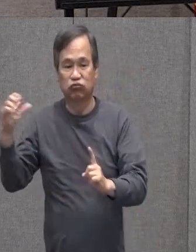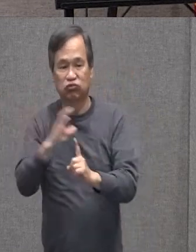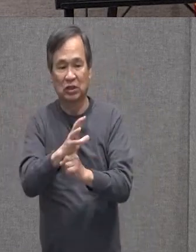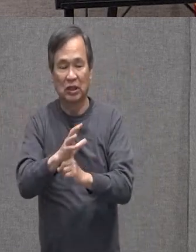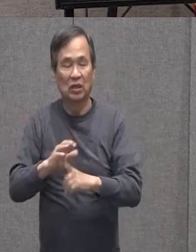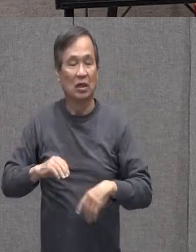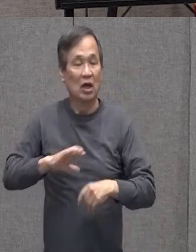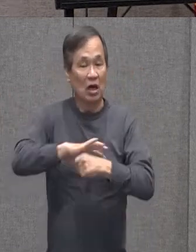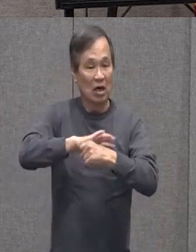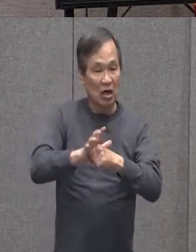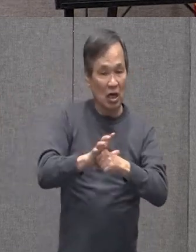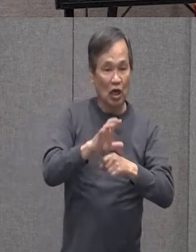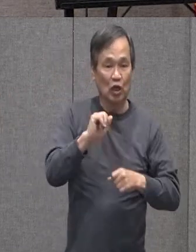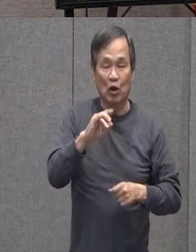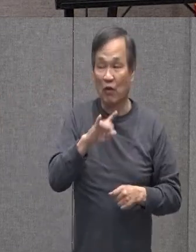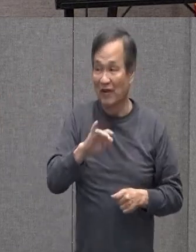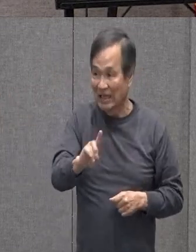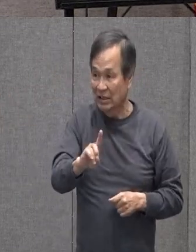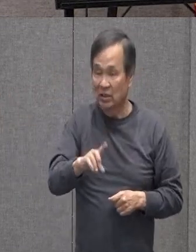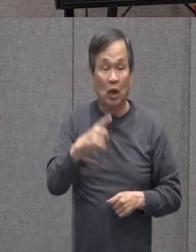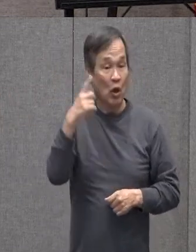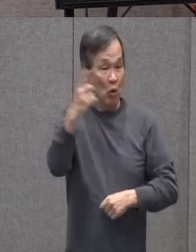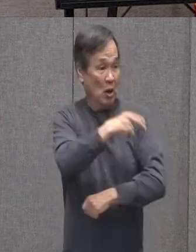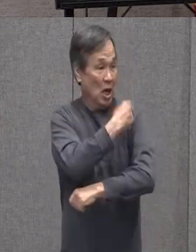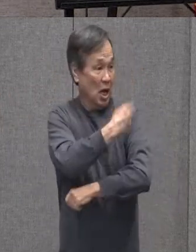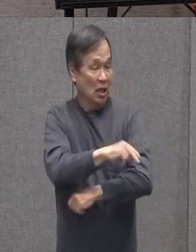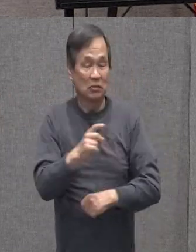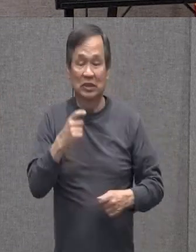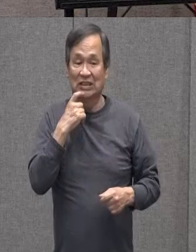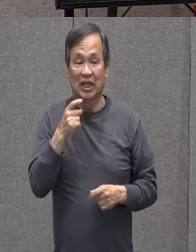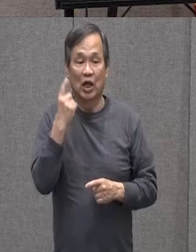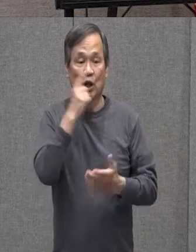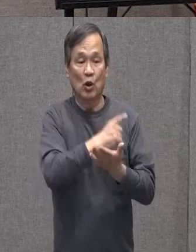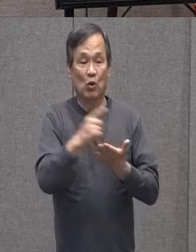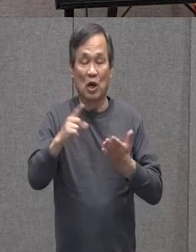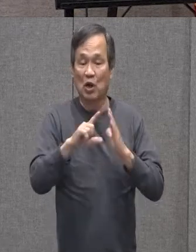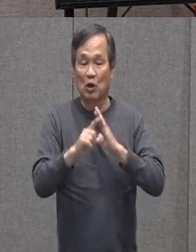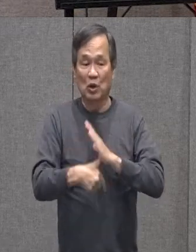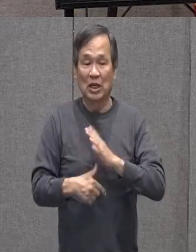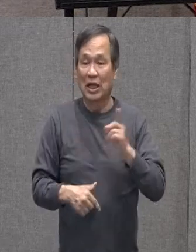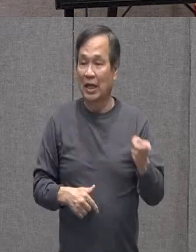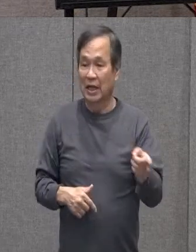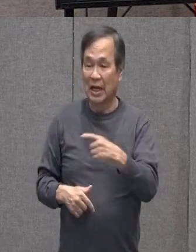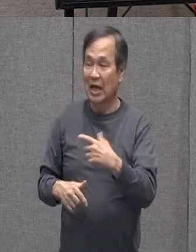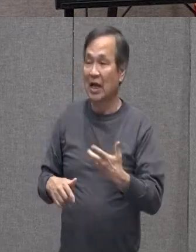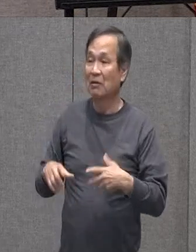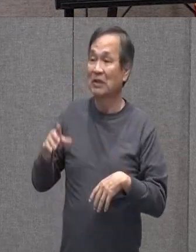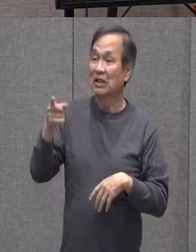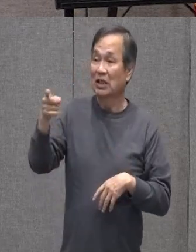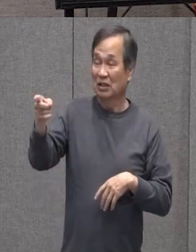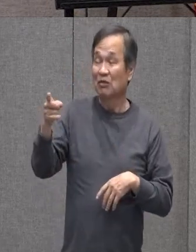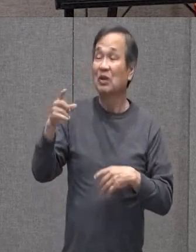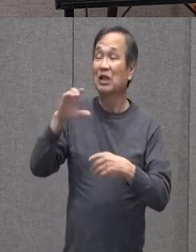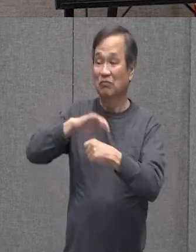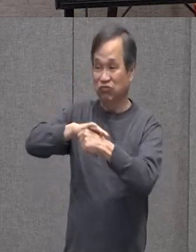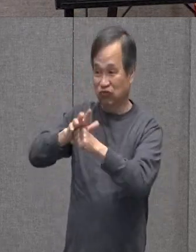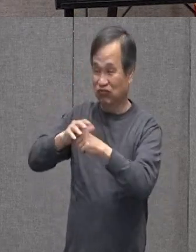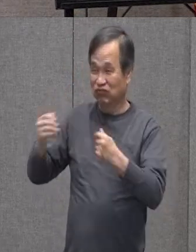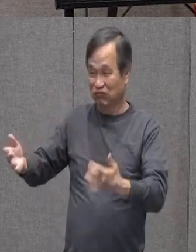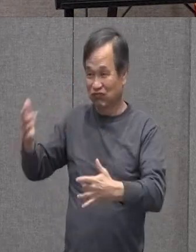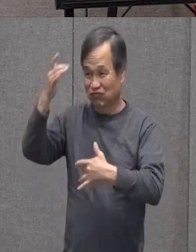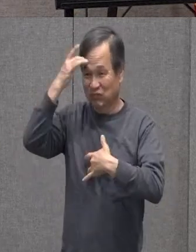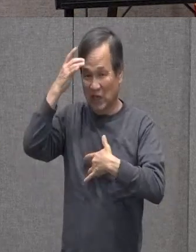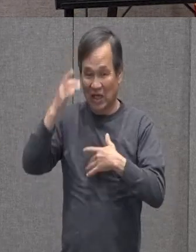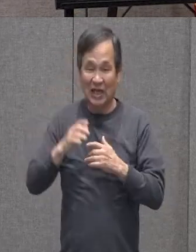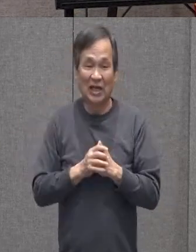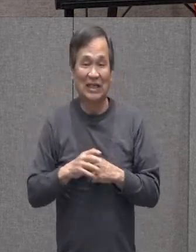of the hospitals that we spoke to shared that within a week, a sixth of their staff had contracted COVID-19 and that